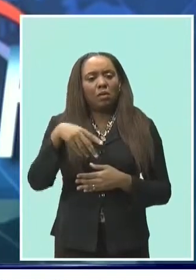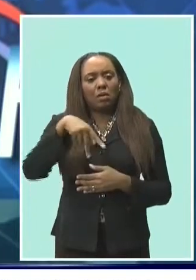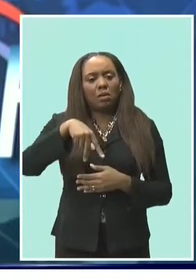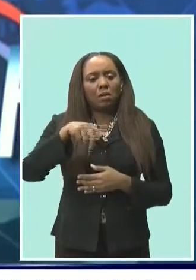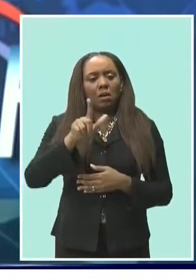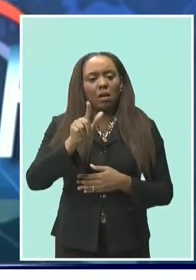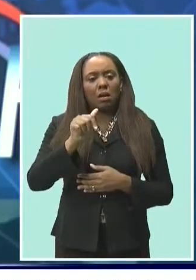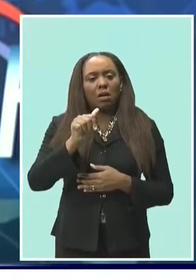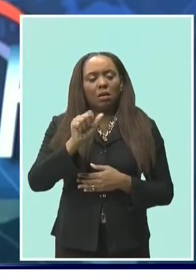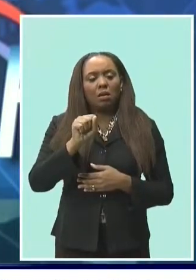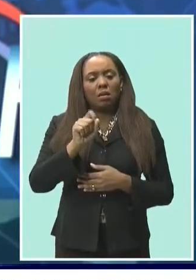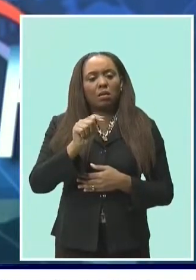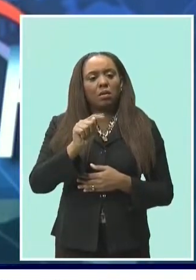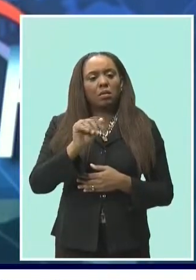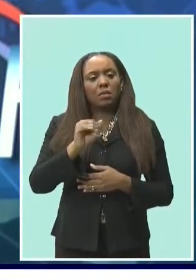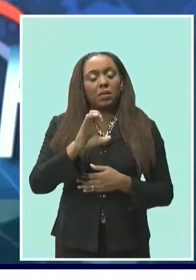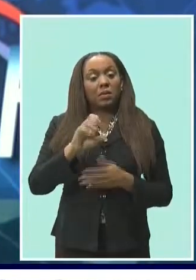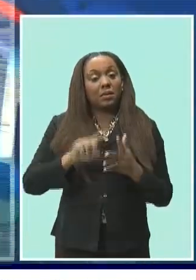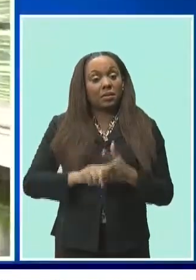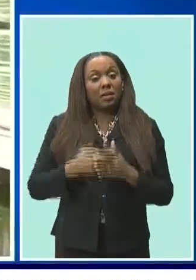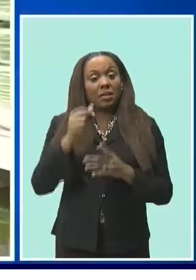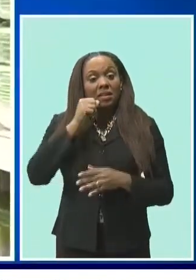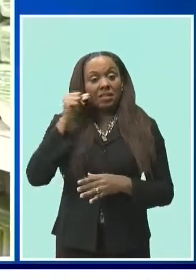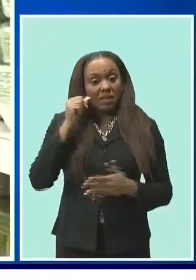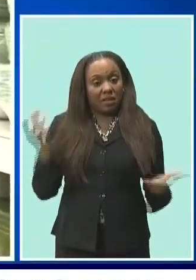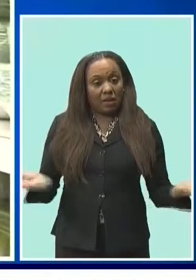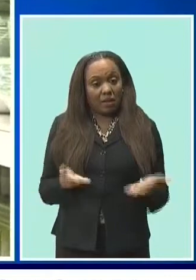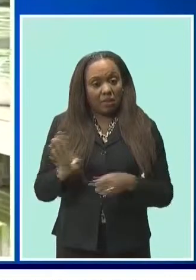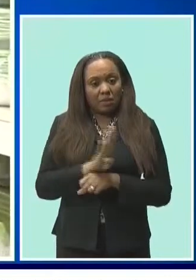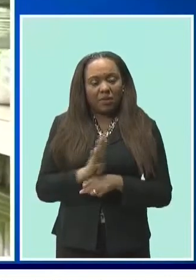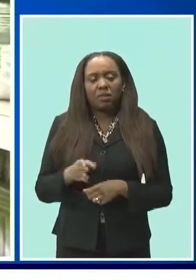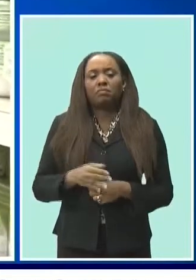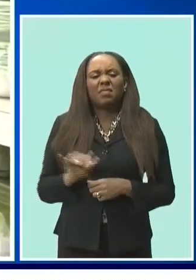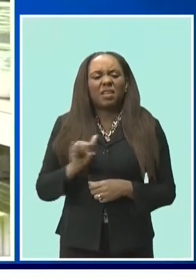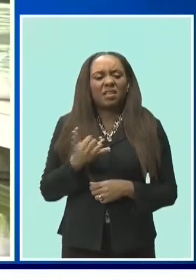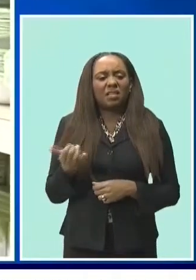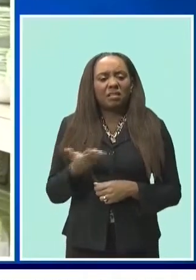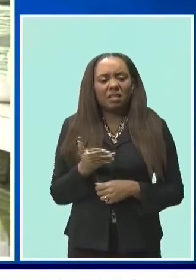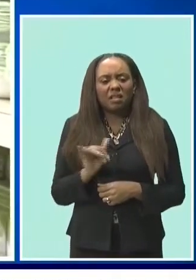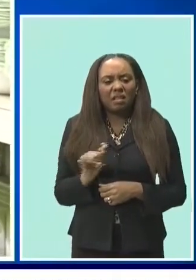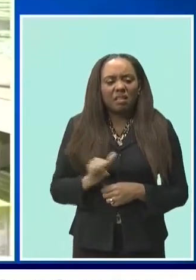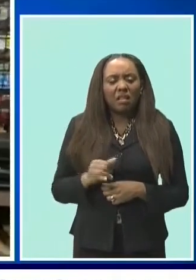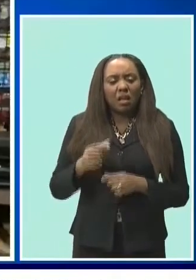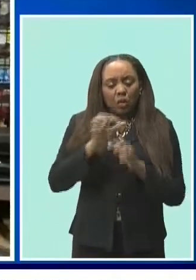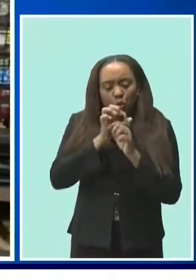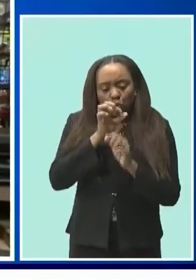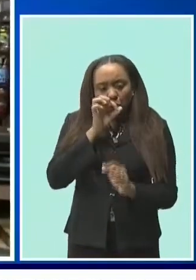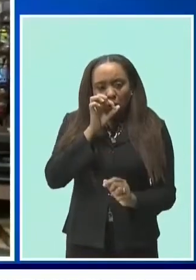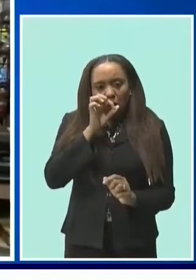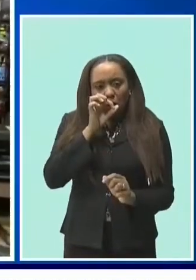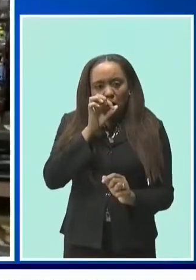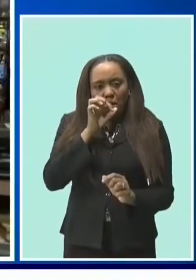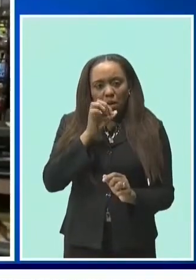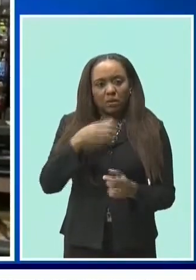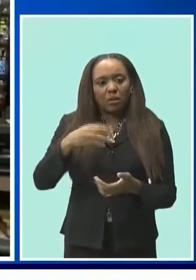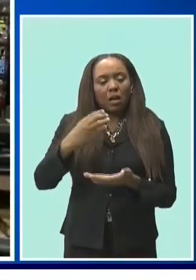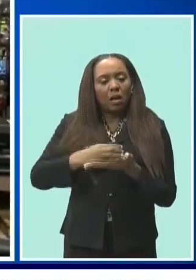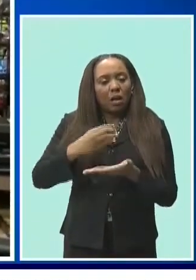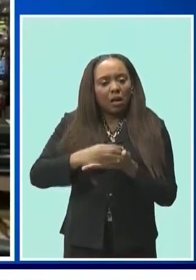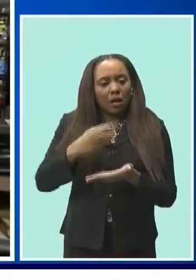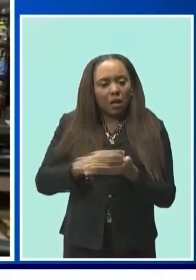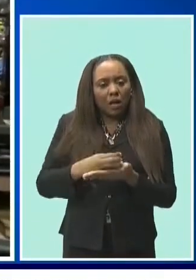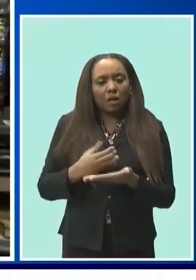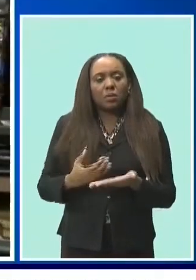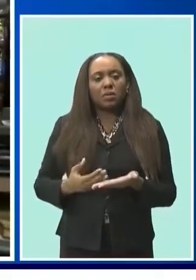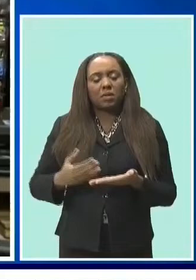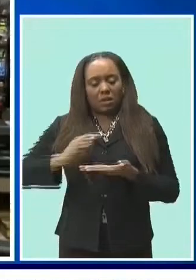took effect yesterday. Now, items like plastic cutlery, egg trays, plastic cups, straws, and styrofoam containers are prohibited